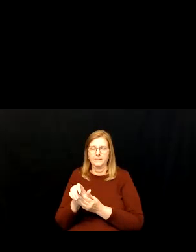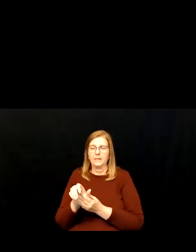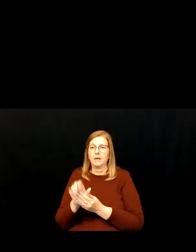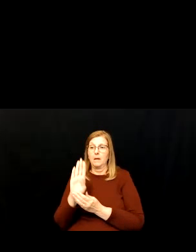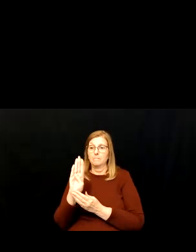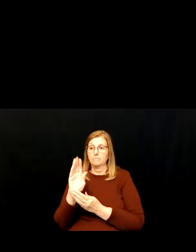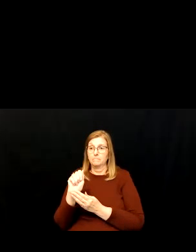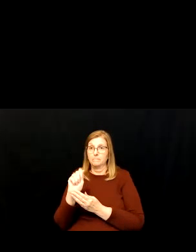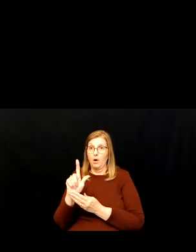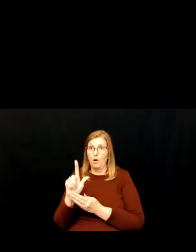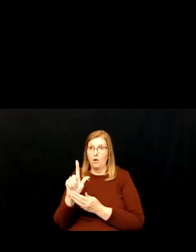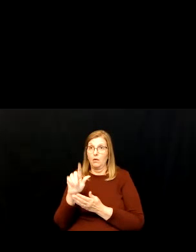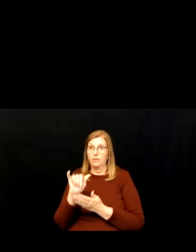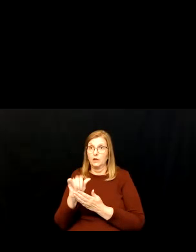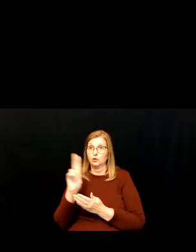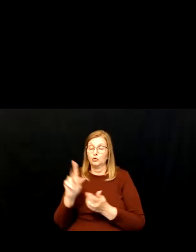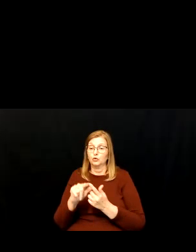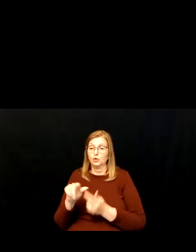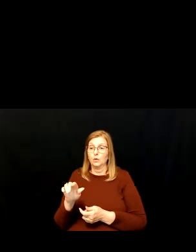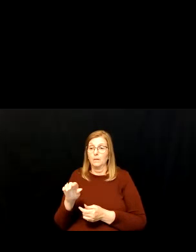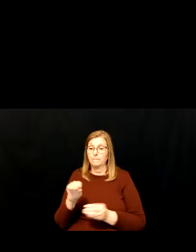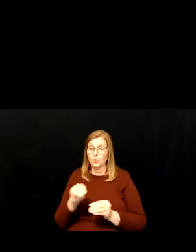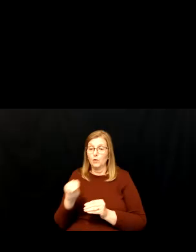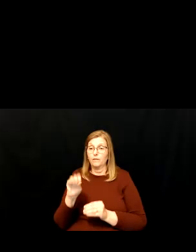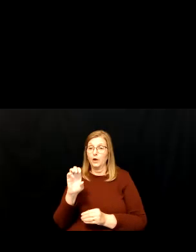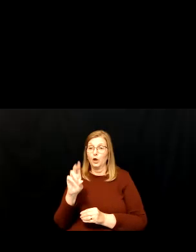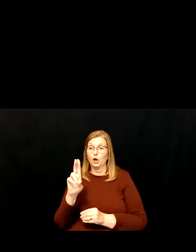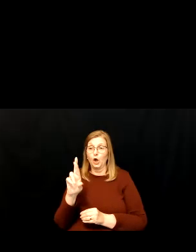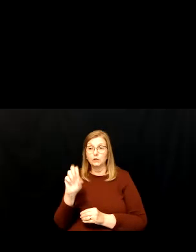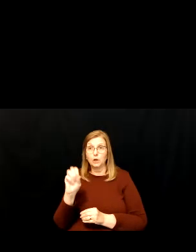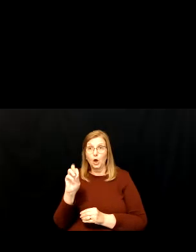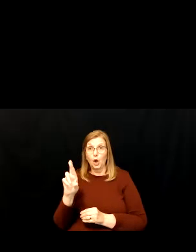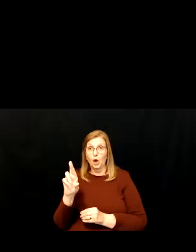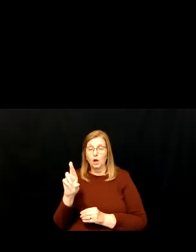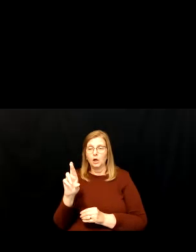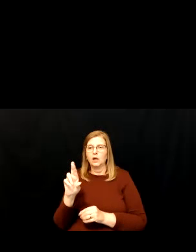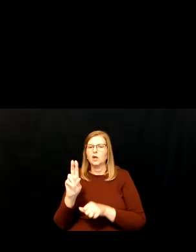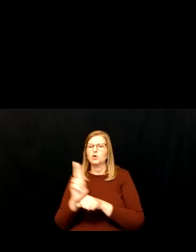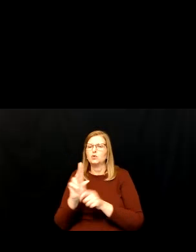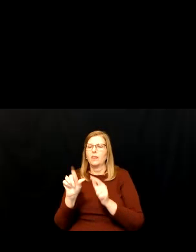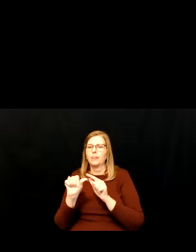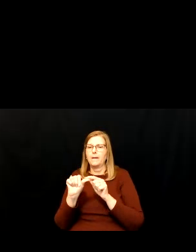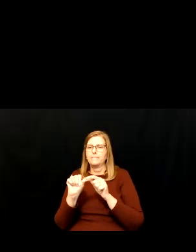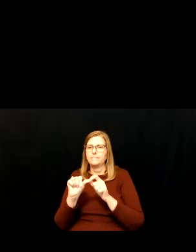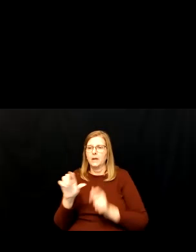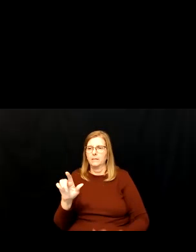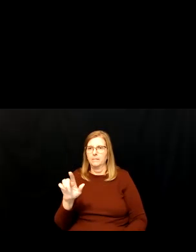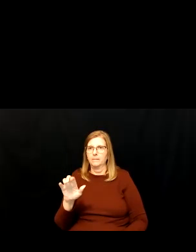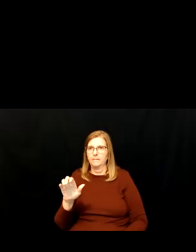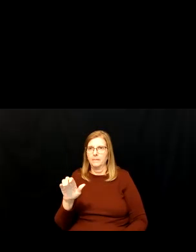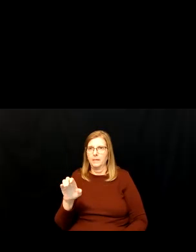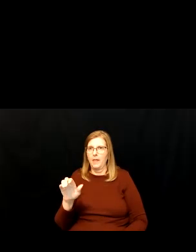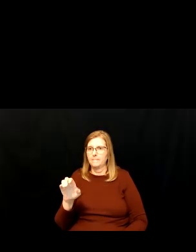that you would use to move the cursor would be operated by your thumb, and